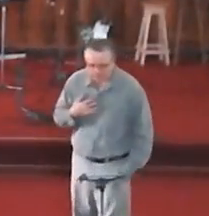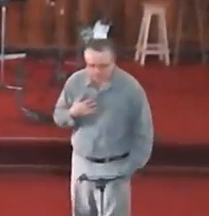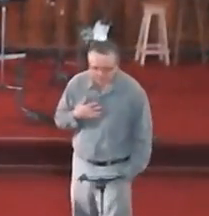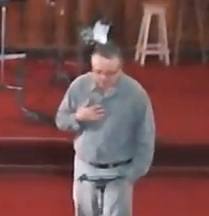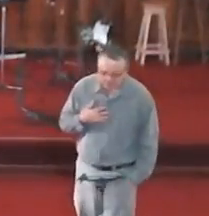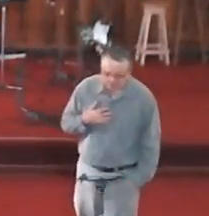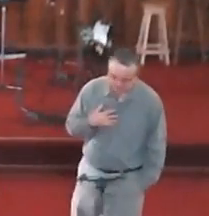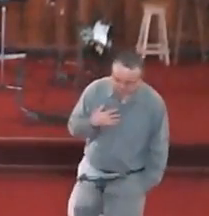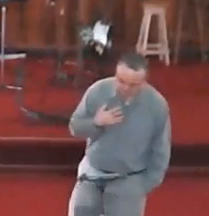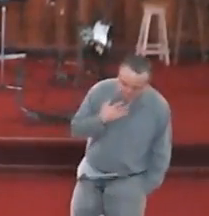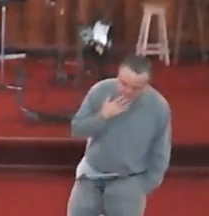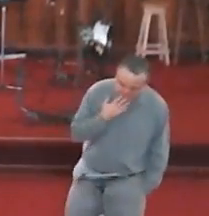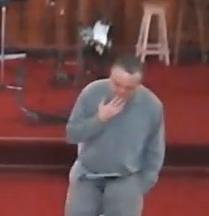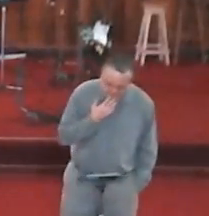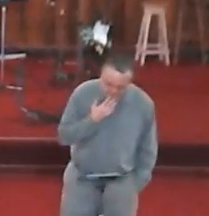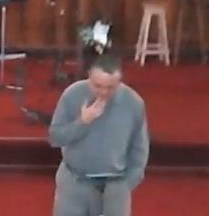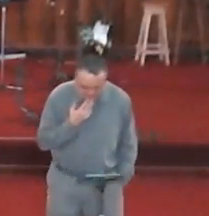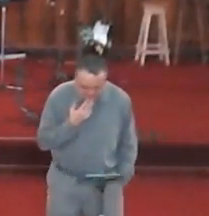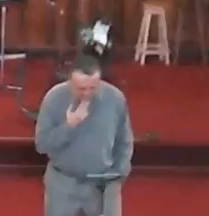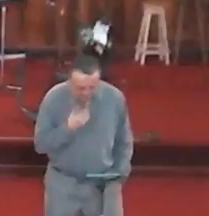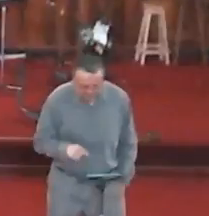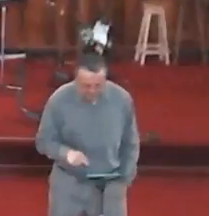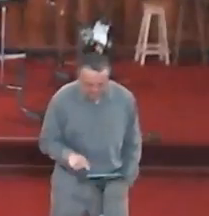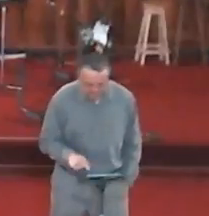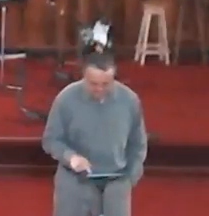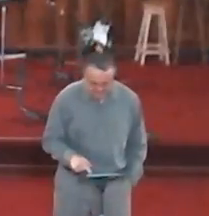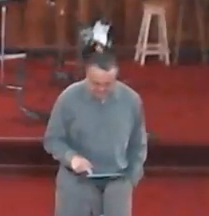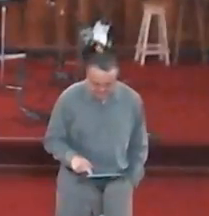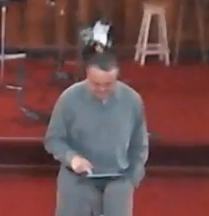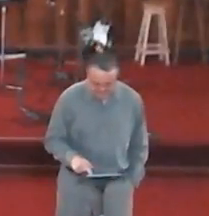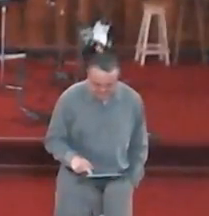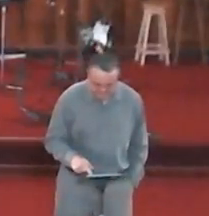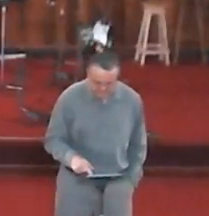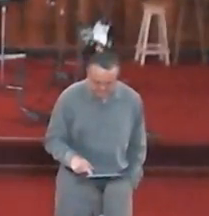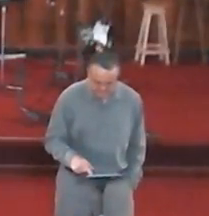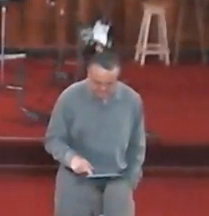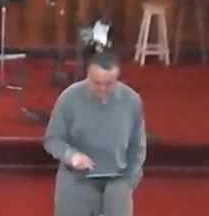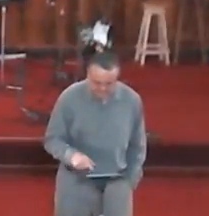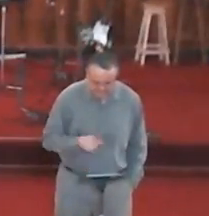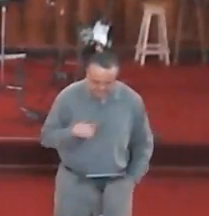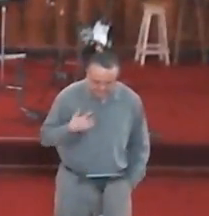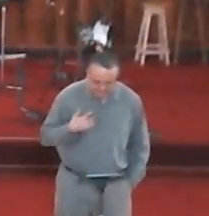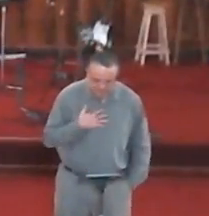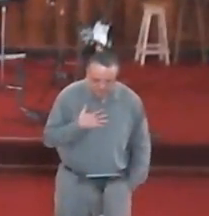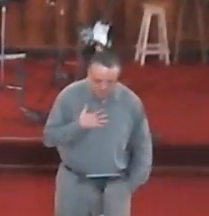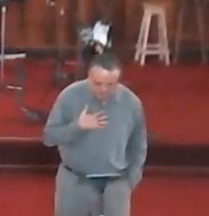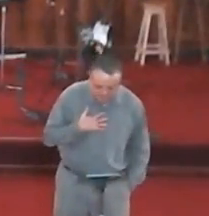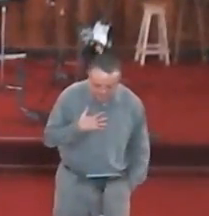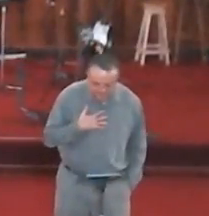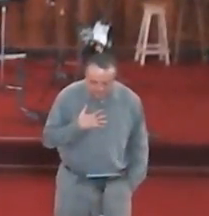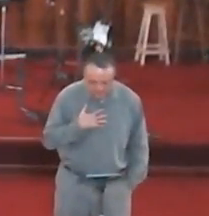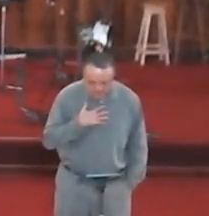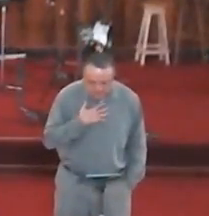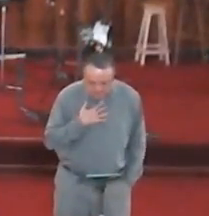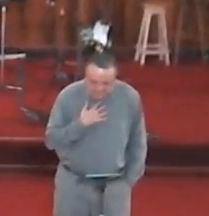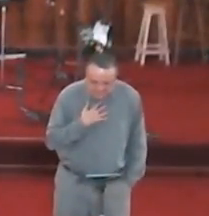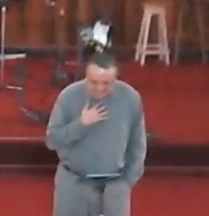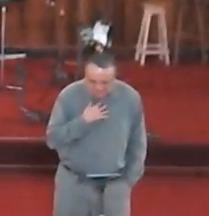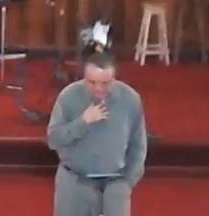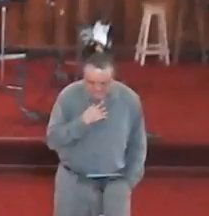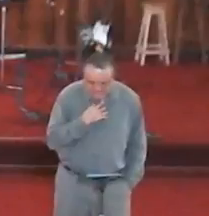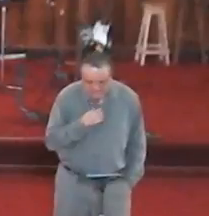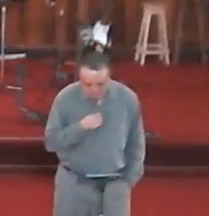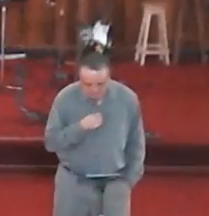dos versículos. So Acts chapter 4, the last two verses. Dice José, un